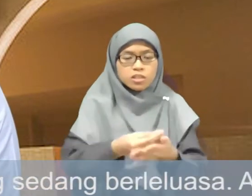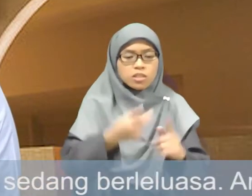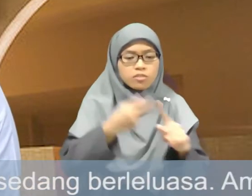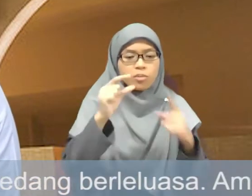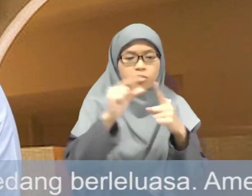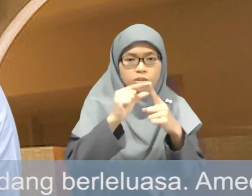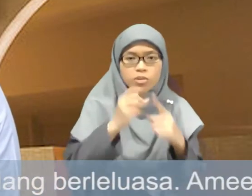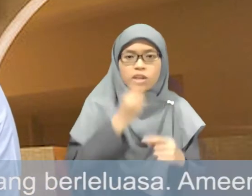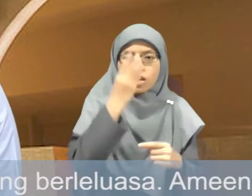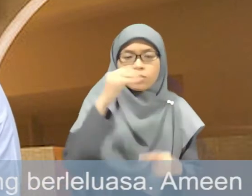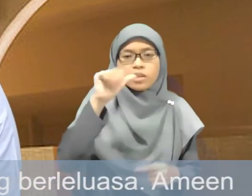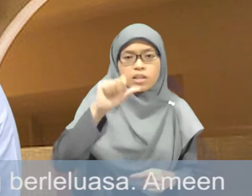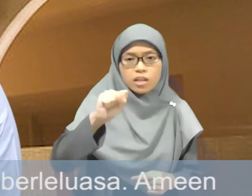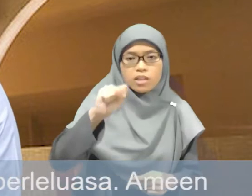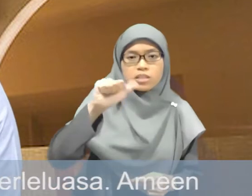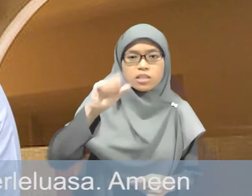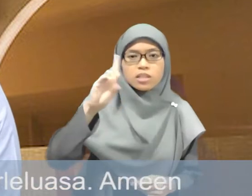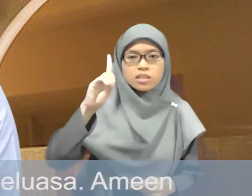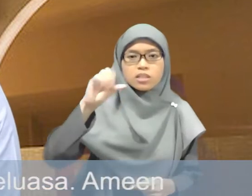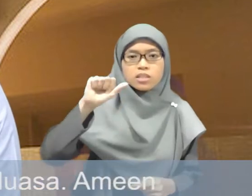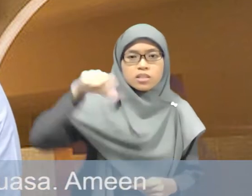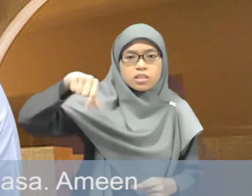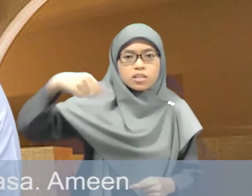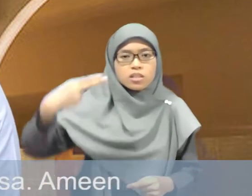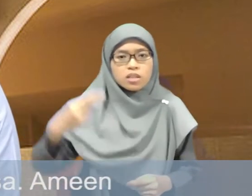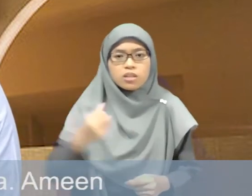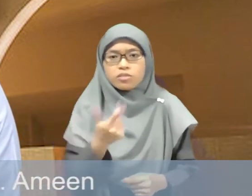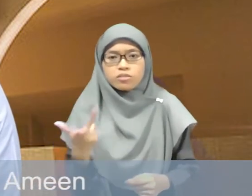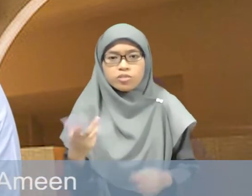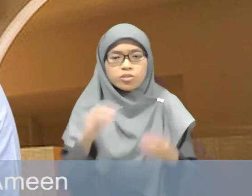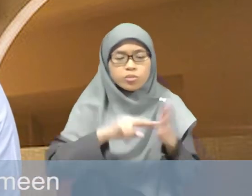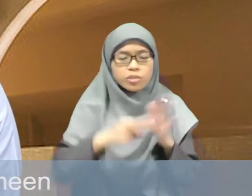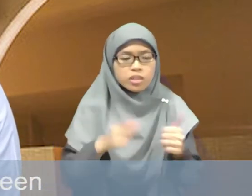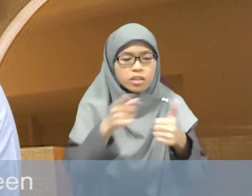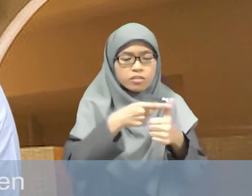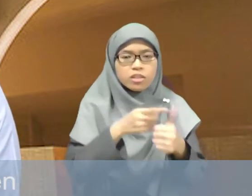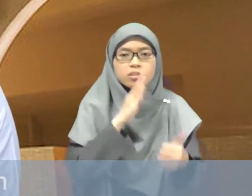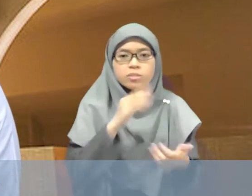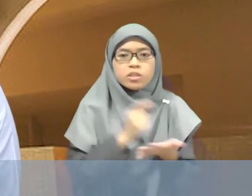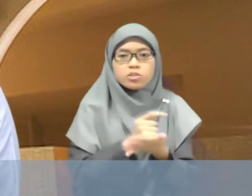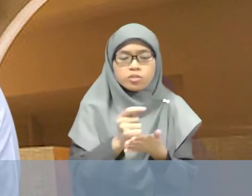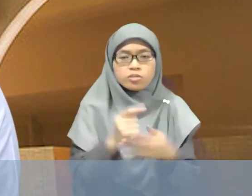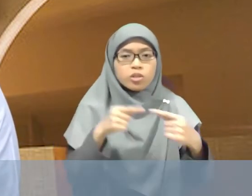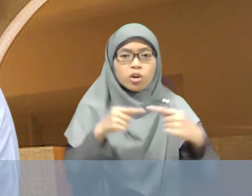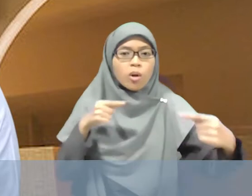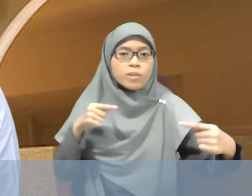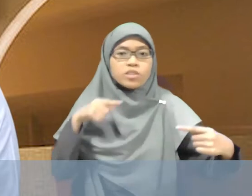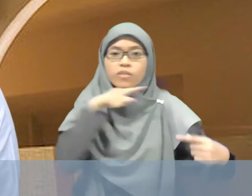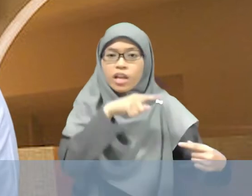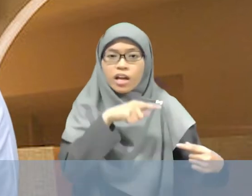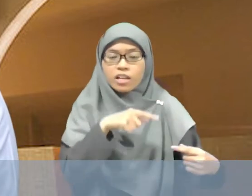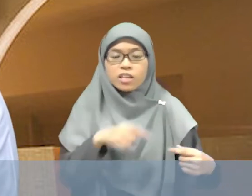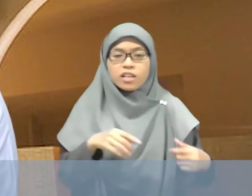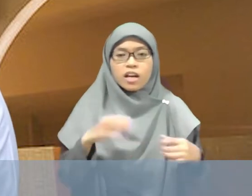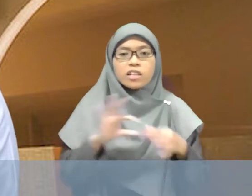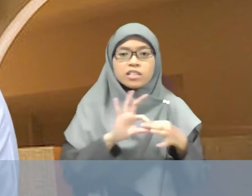which has several meanings. Firstly, sadaqah means to be truthful, which is the antonym to lies, and is associated with